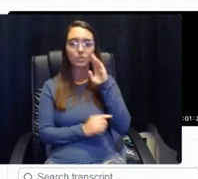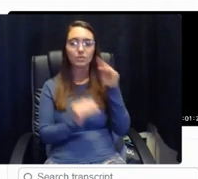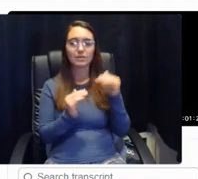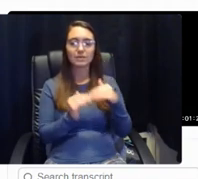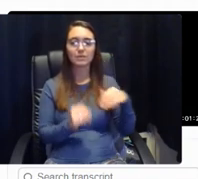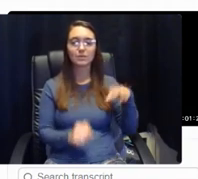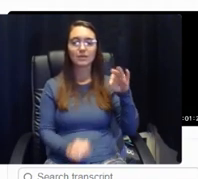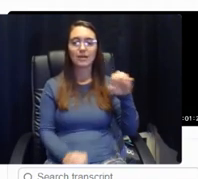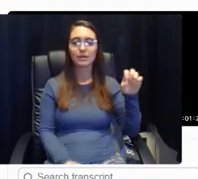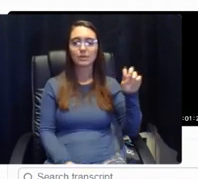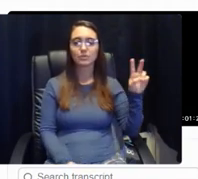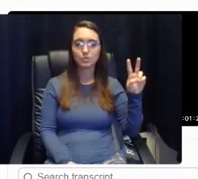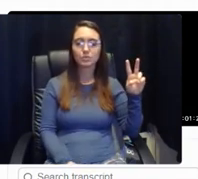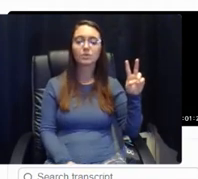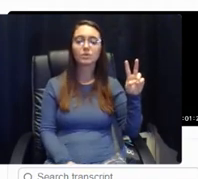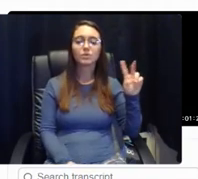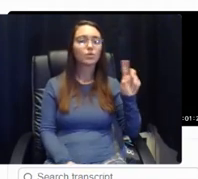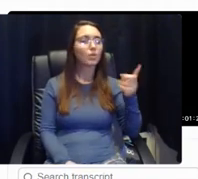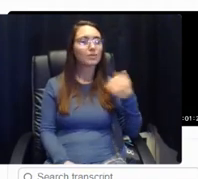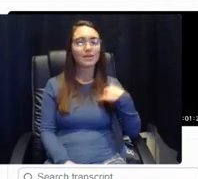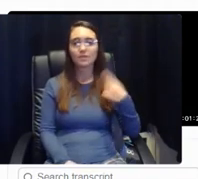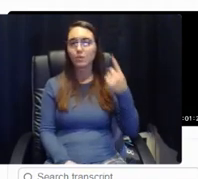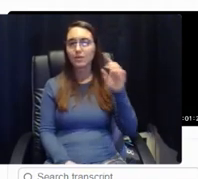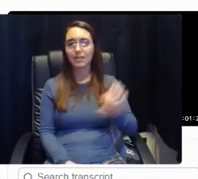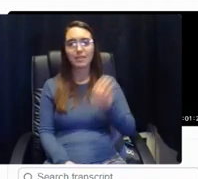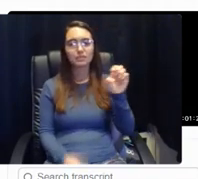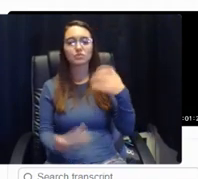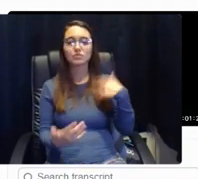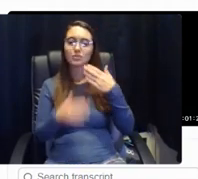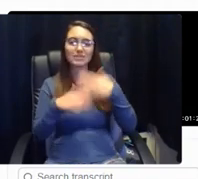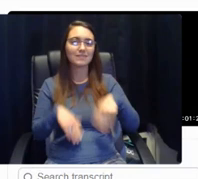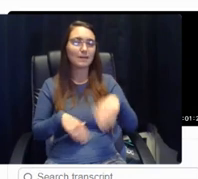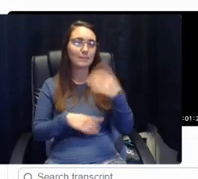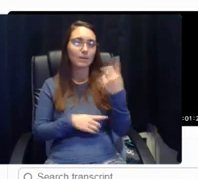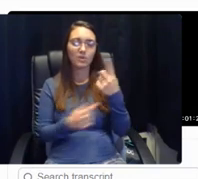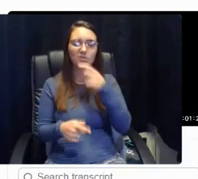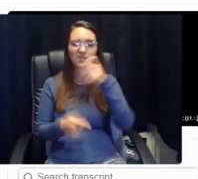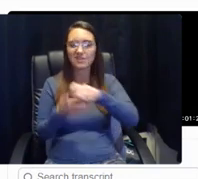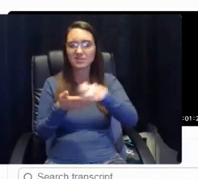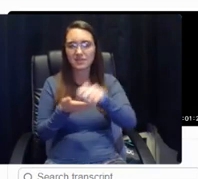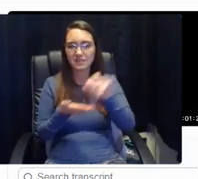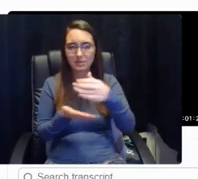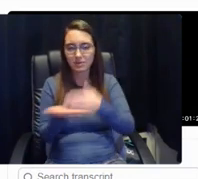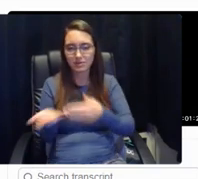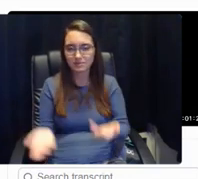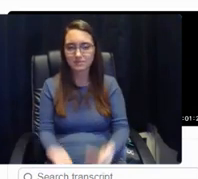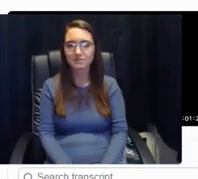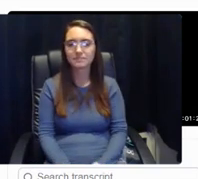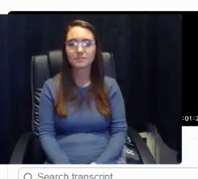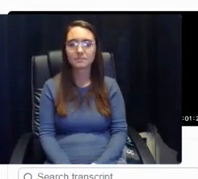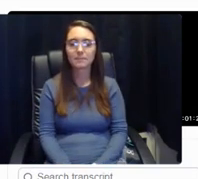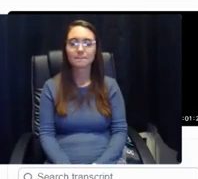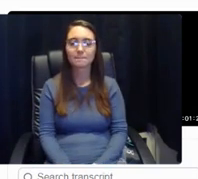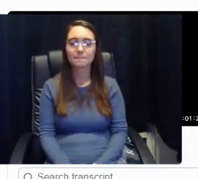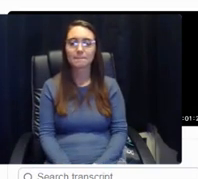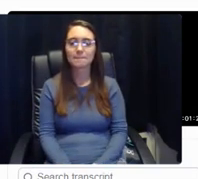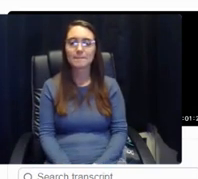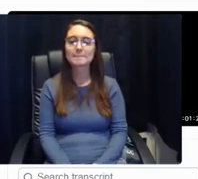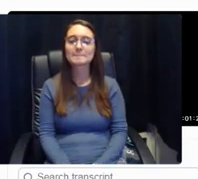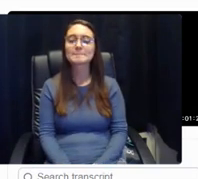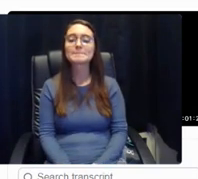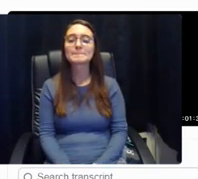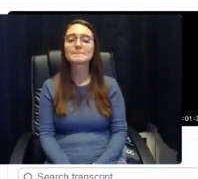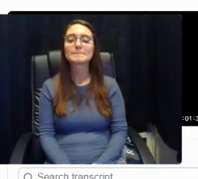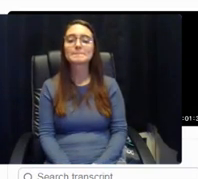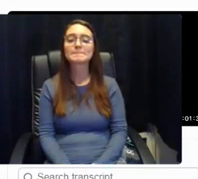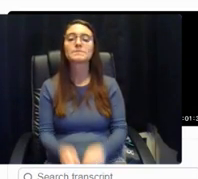iron 2. So you only have 1 electron. So they divide by 1. So that we don't need to write it here very clearly. So you plug everything in, you find